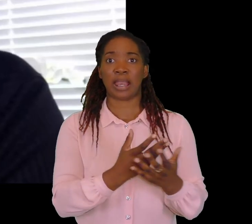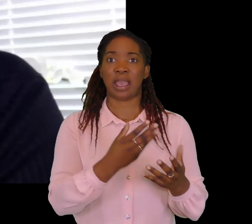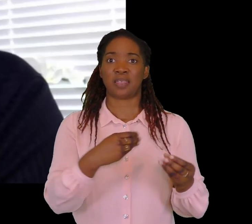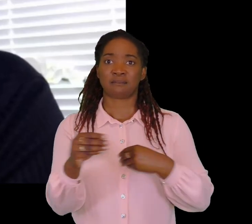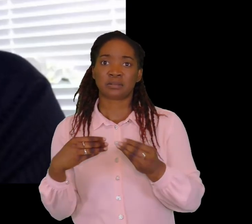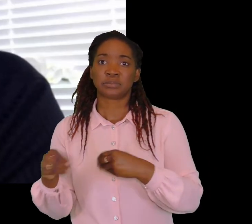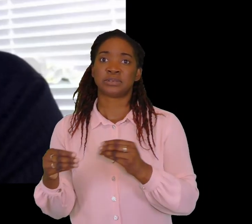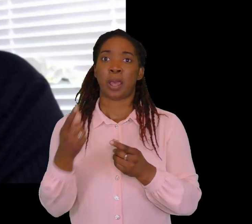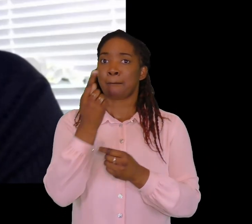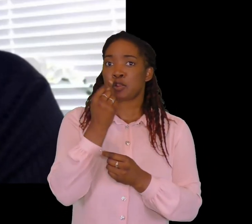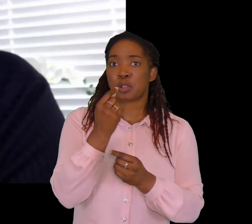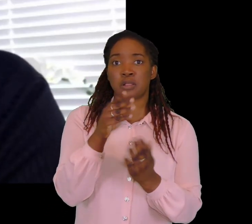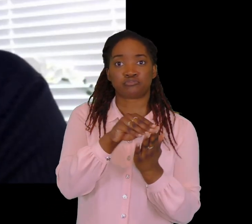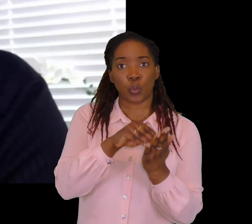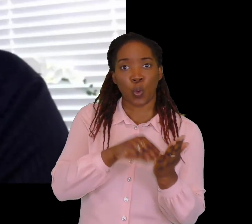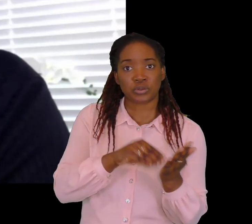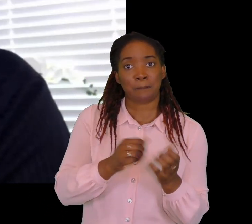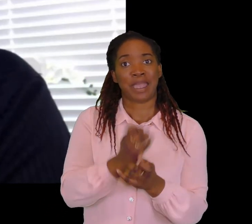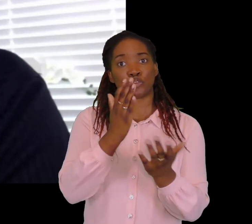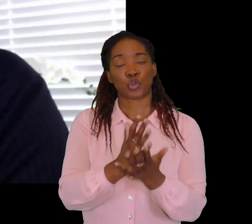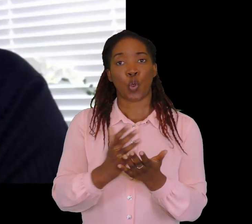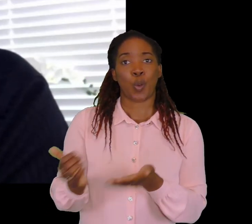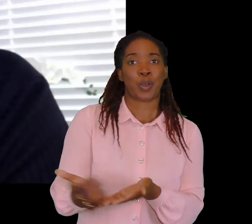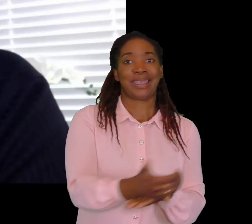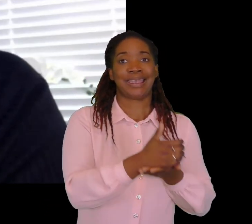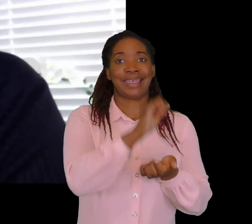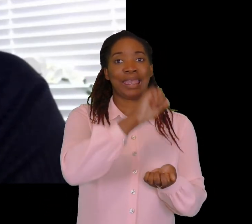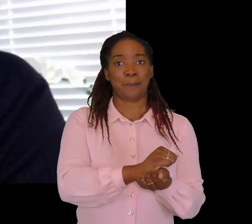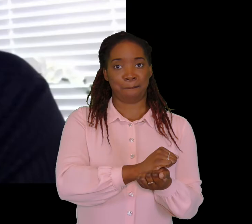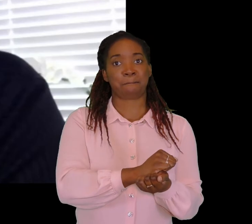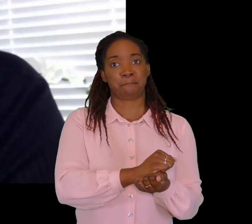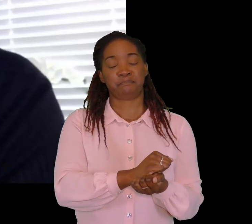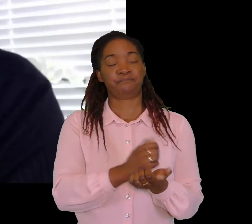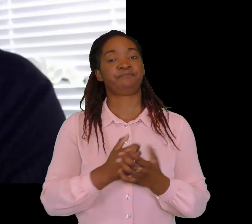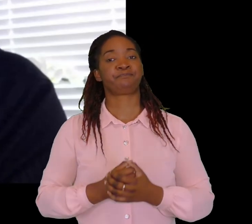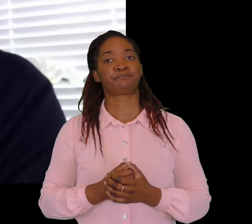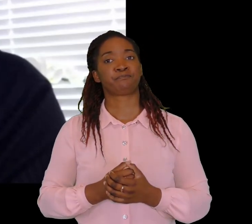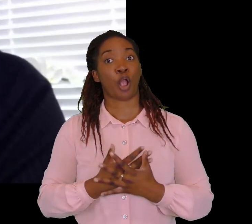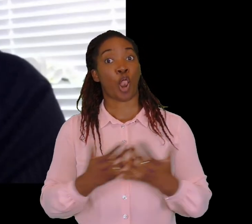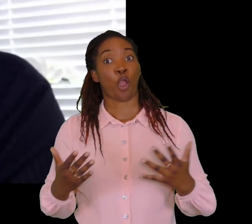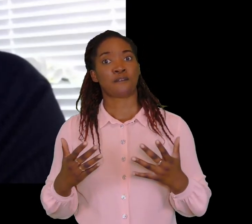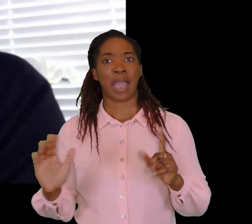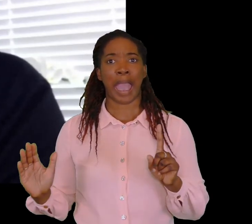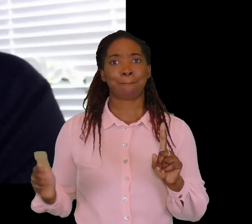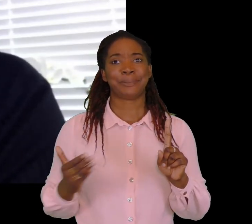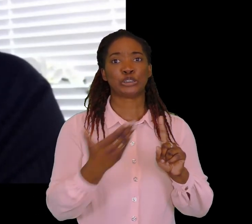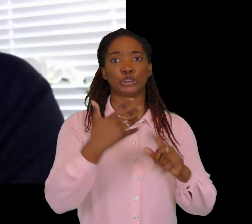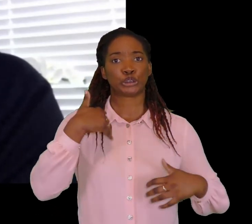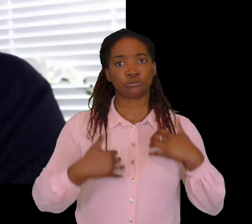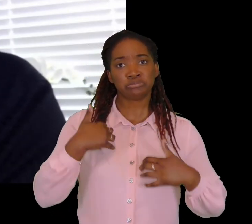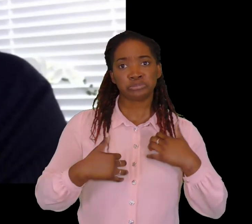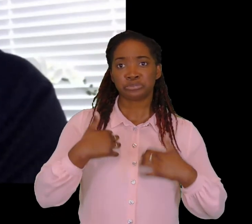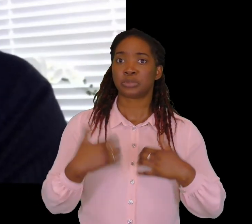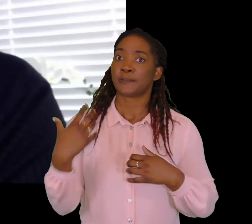possibilities recorded, remembered, immortalized. There was a great deal of ambition